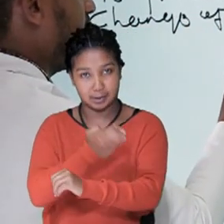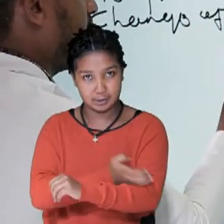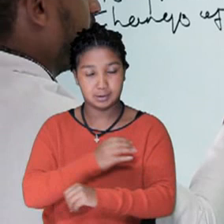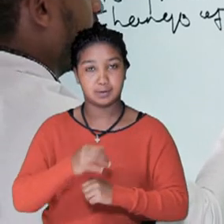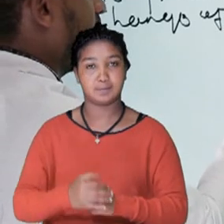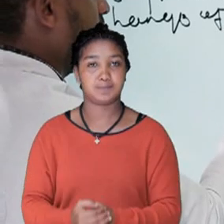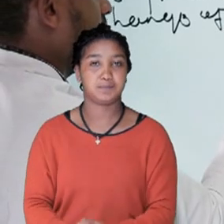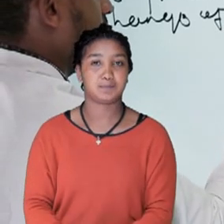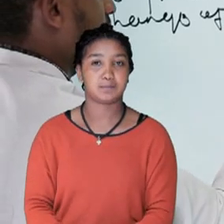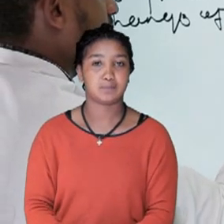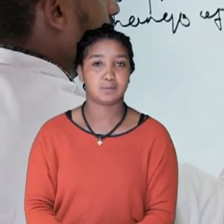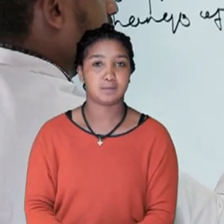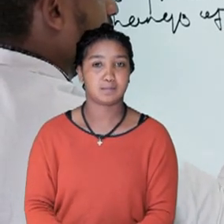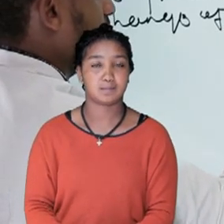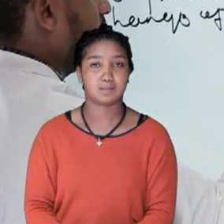energy.